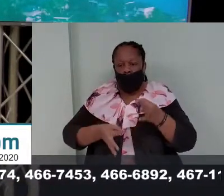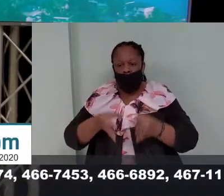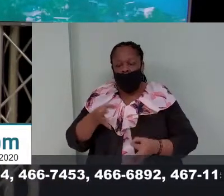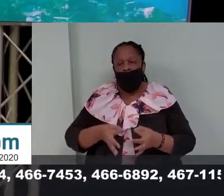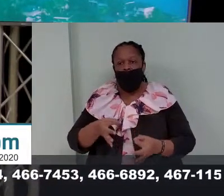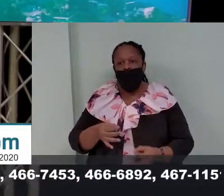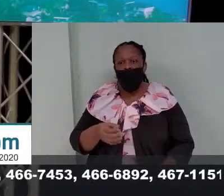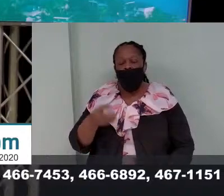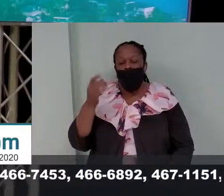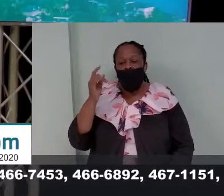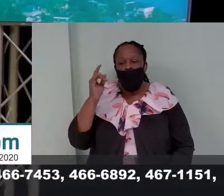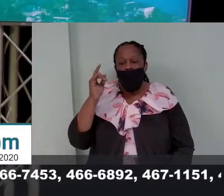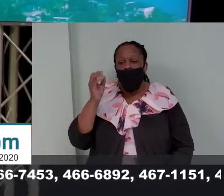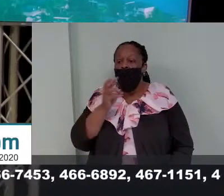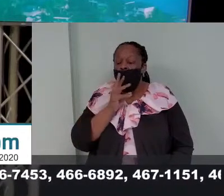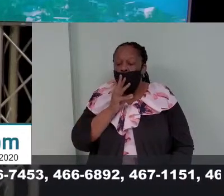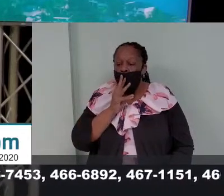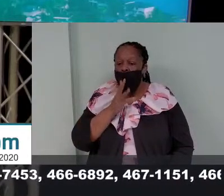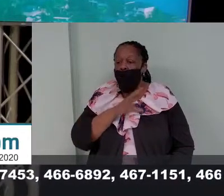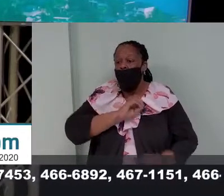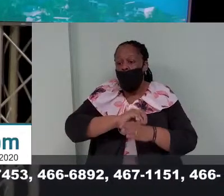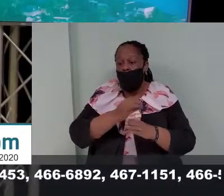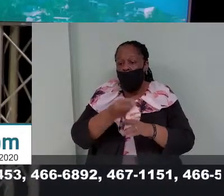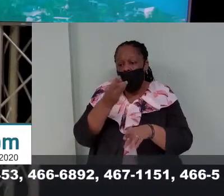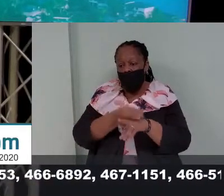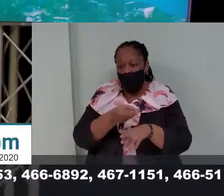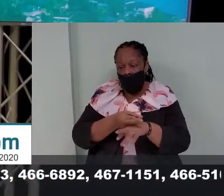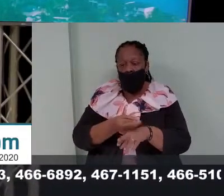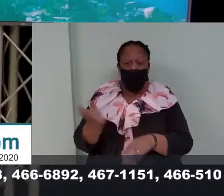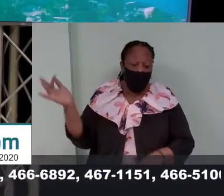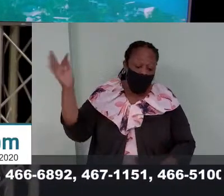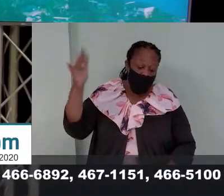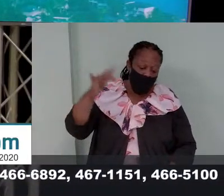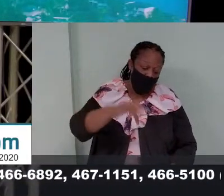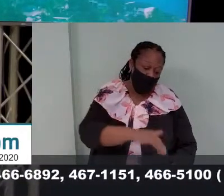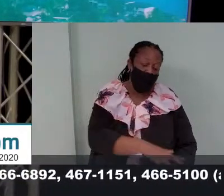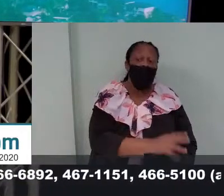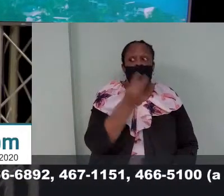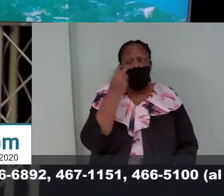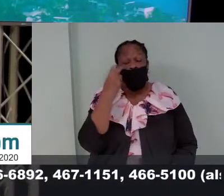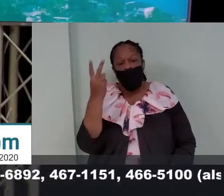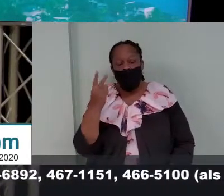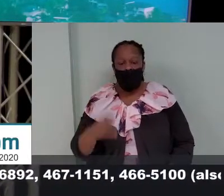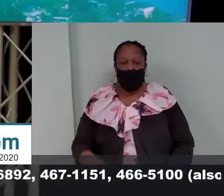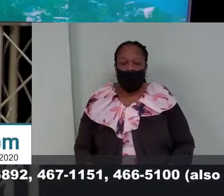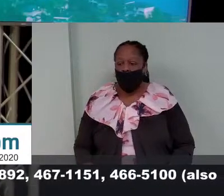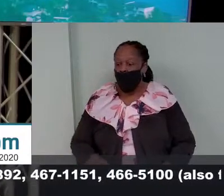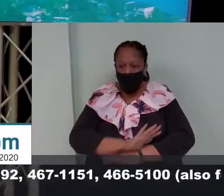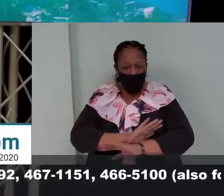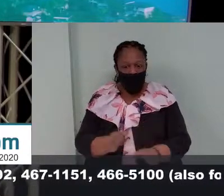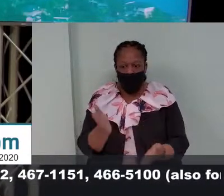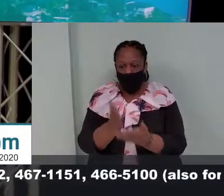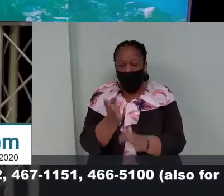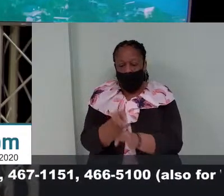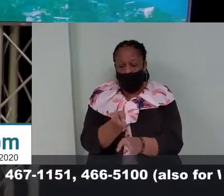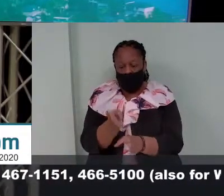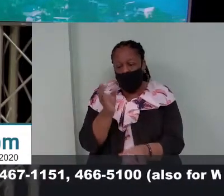these gutways or waterways overnight. You may wake up in the morning and find your vehicle somewhere